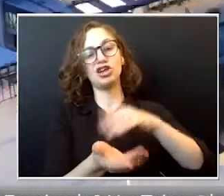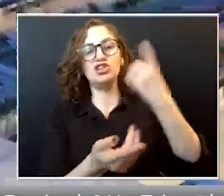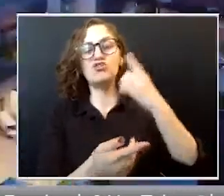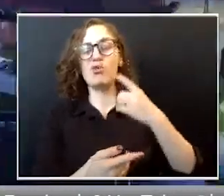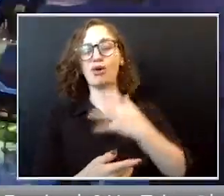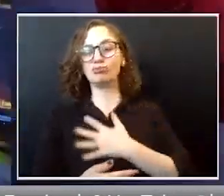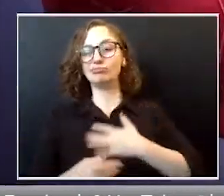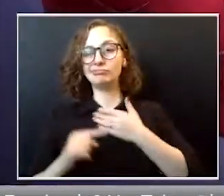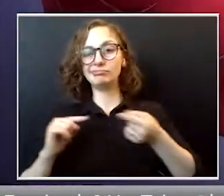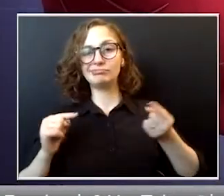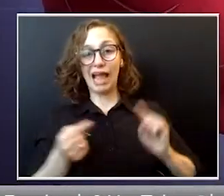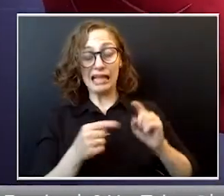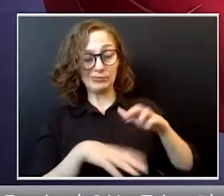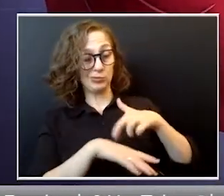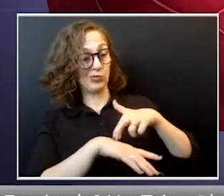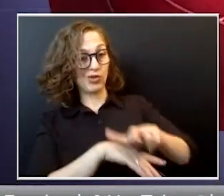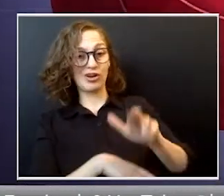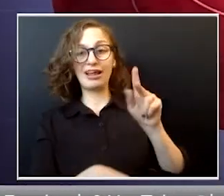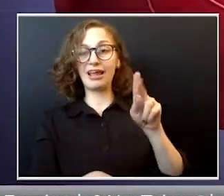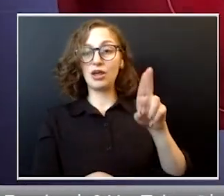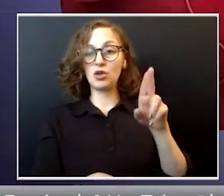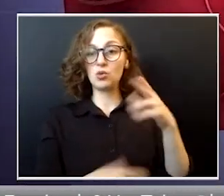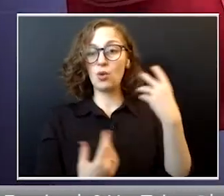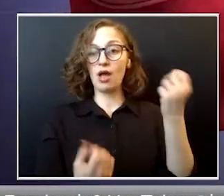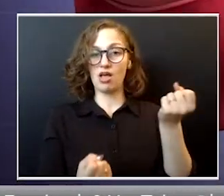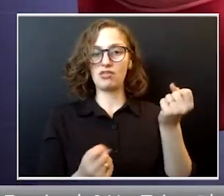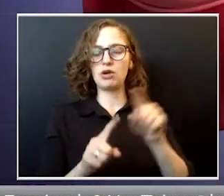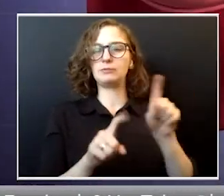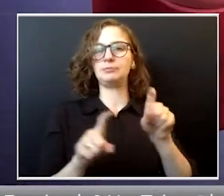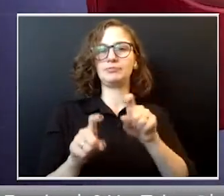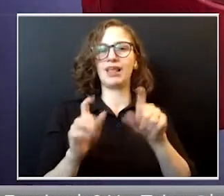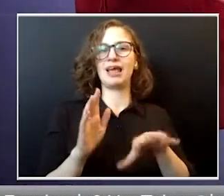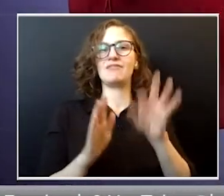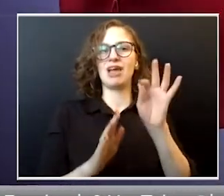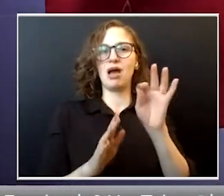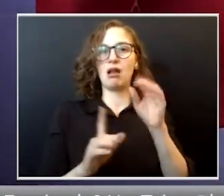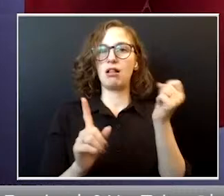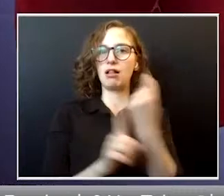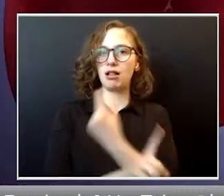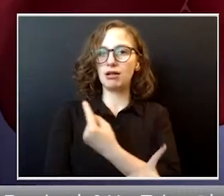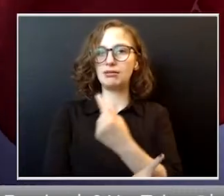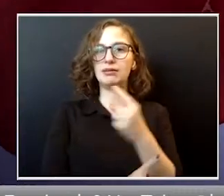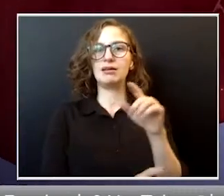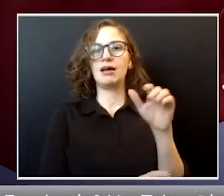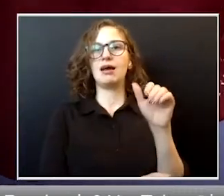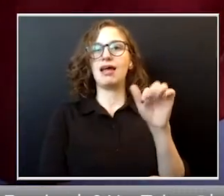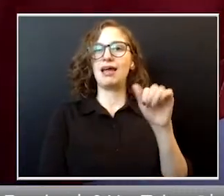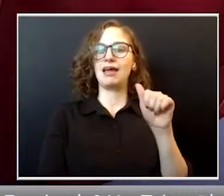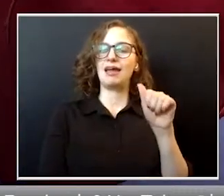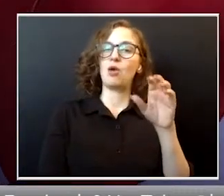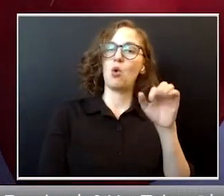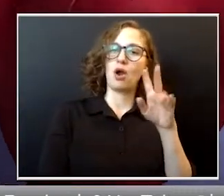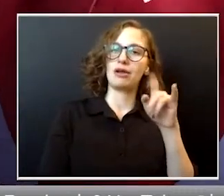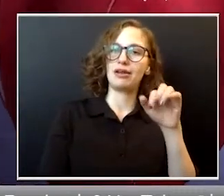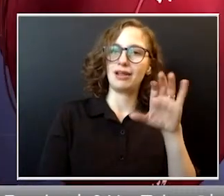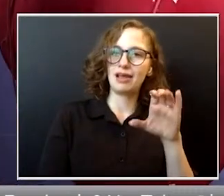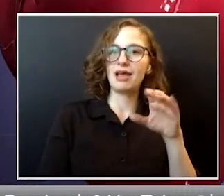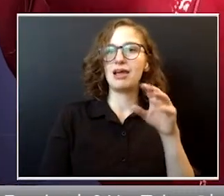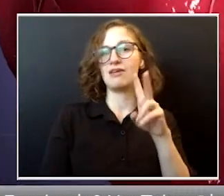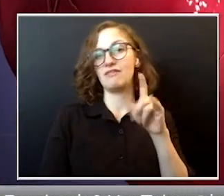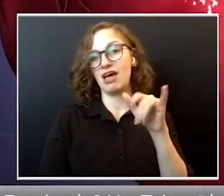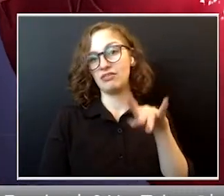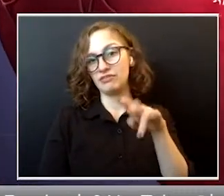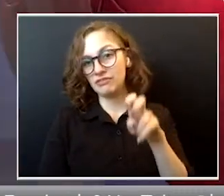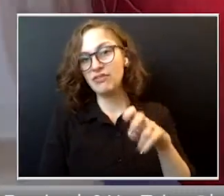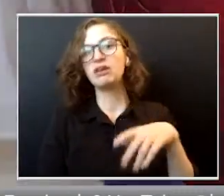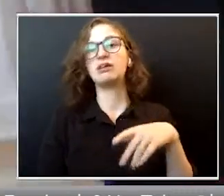they identified an abnormal aortic valve and an aortic root dilation, as well as ascending aortic dilation. That's a